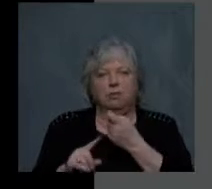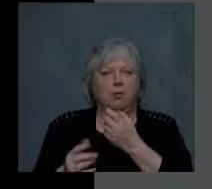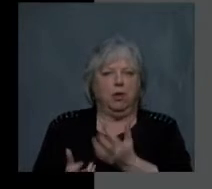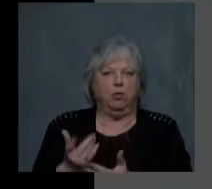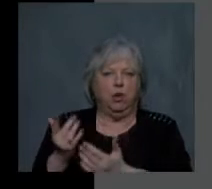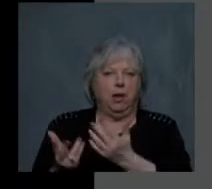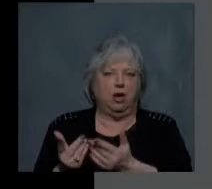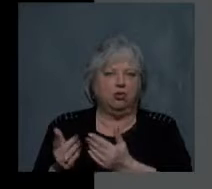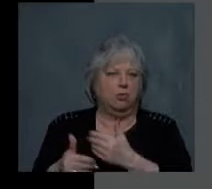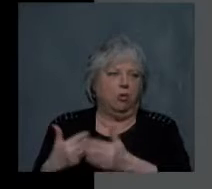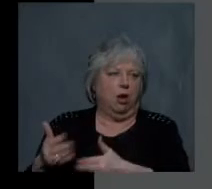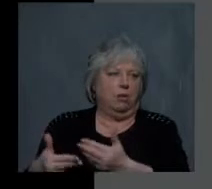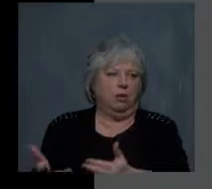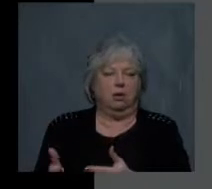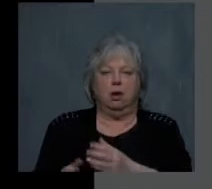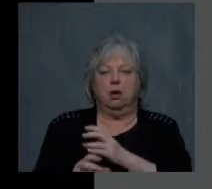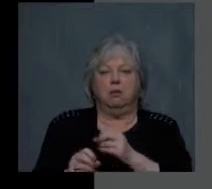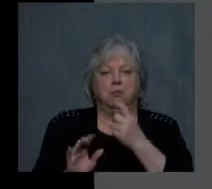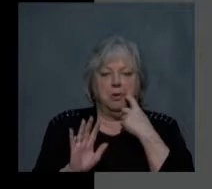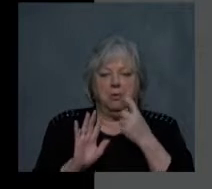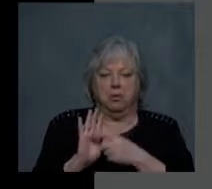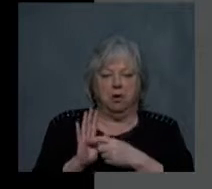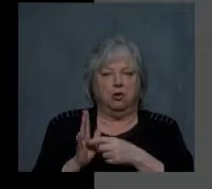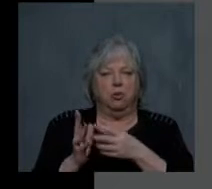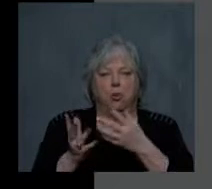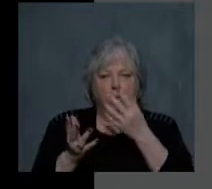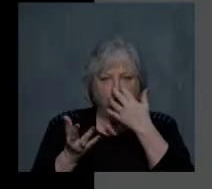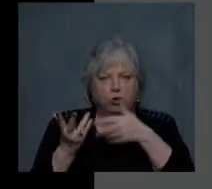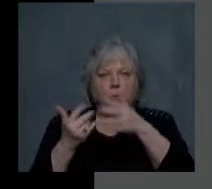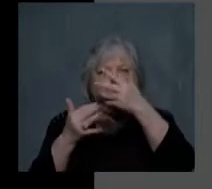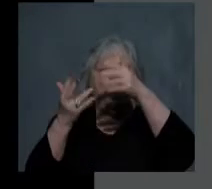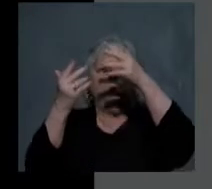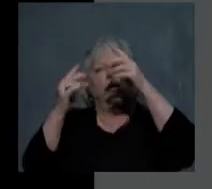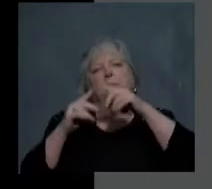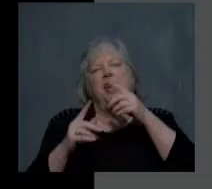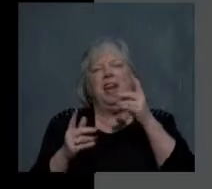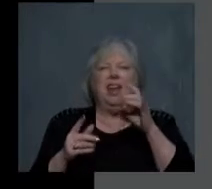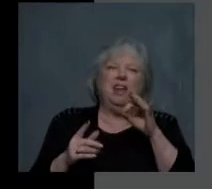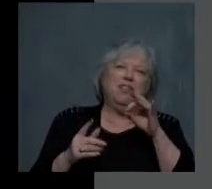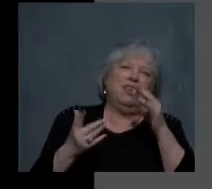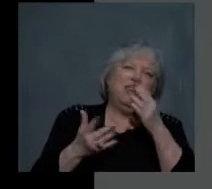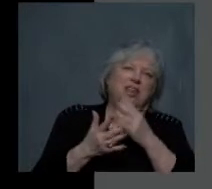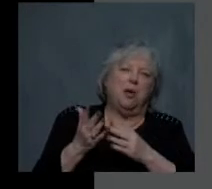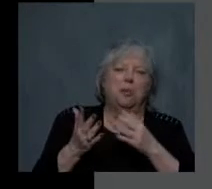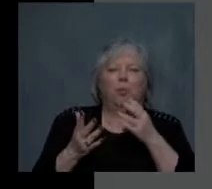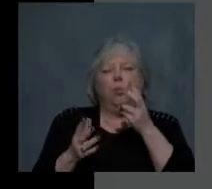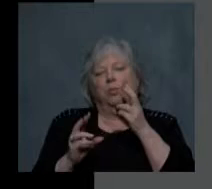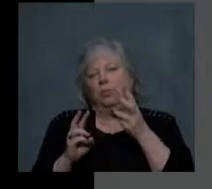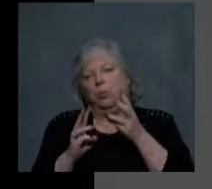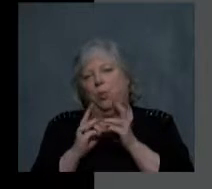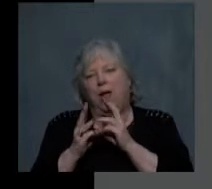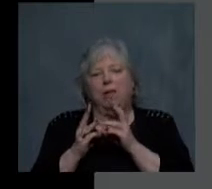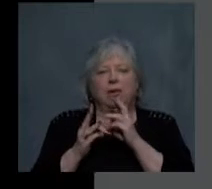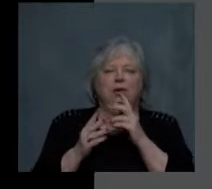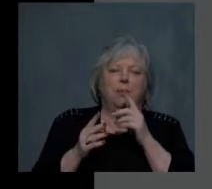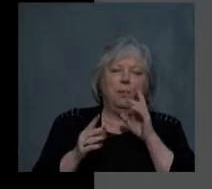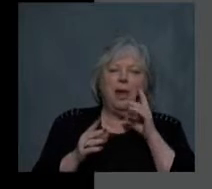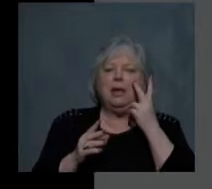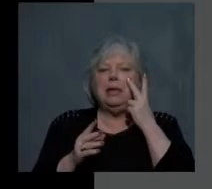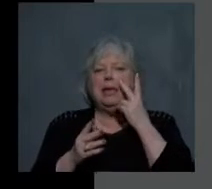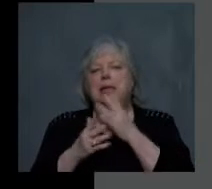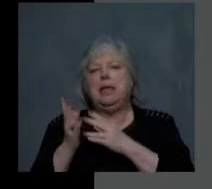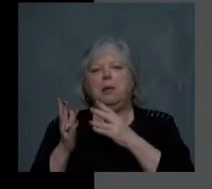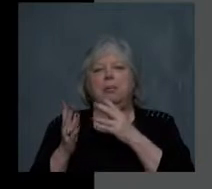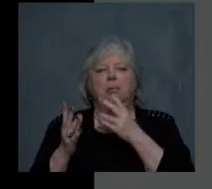process. Typically, no noticeable smoke is emitted. Perhaps under certain weather conditions, condensation will appear. The applicant states